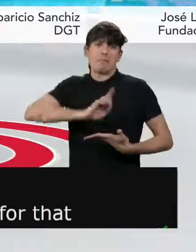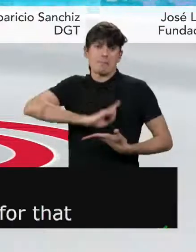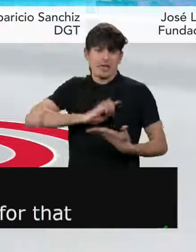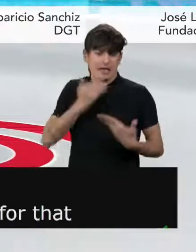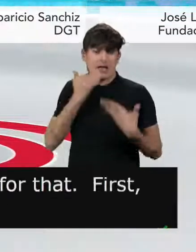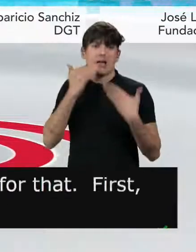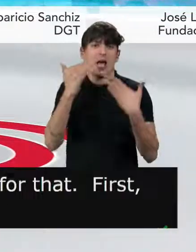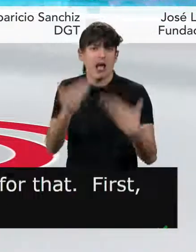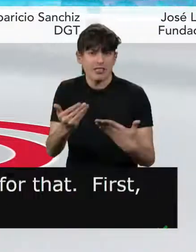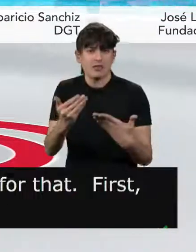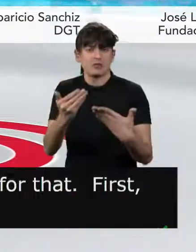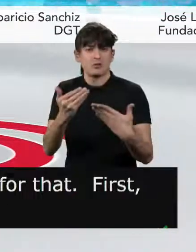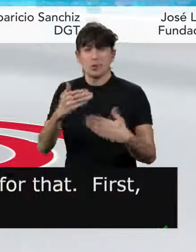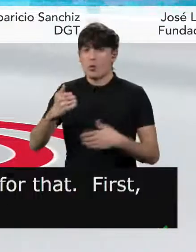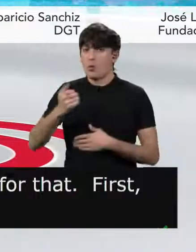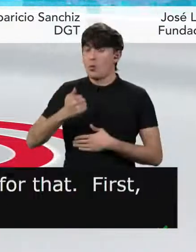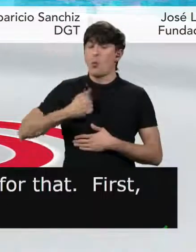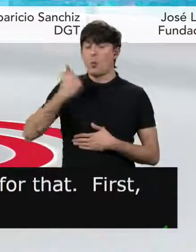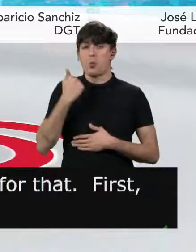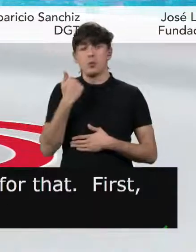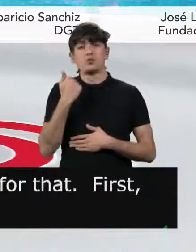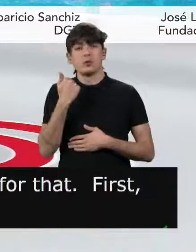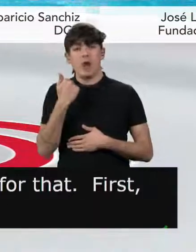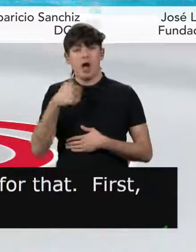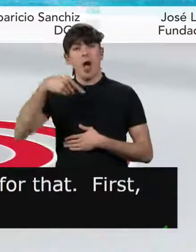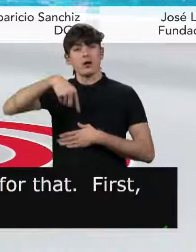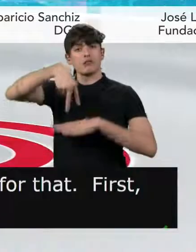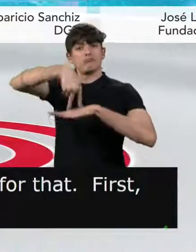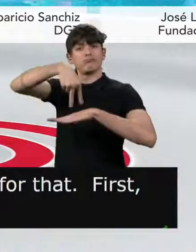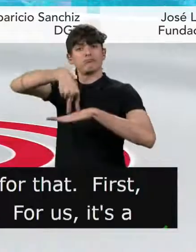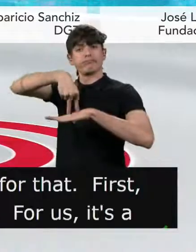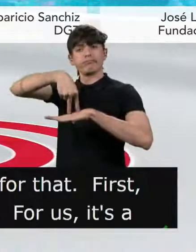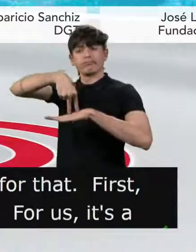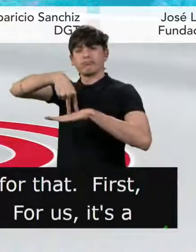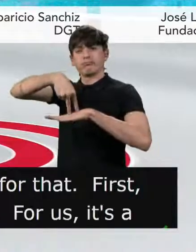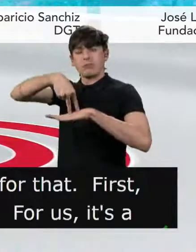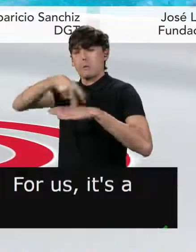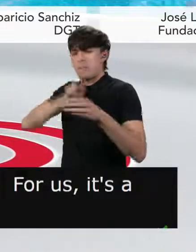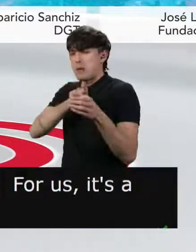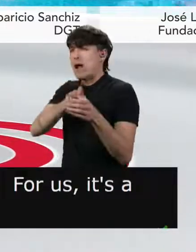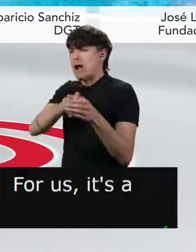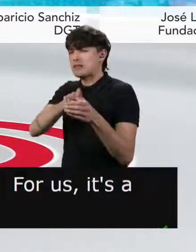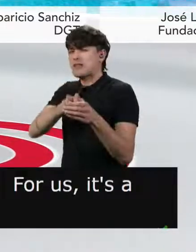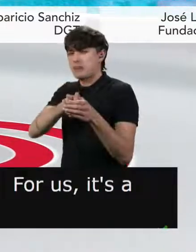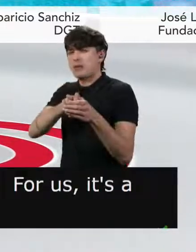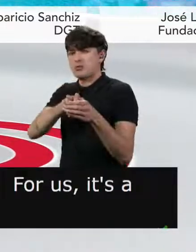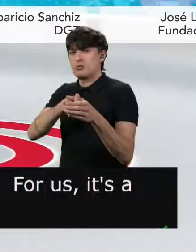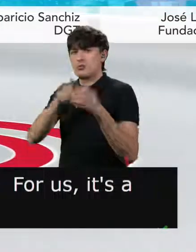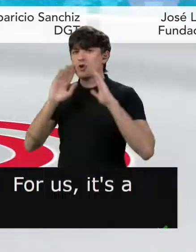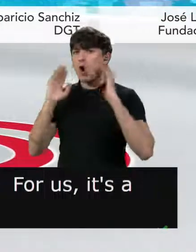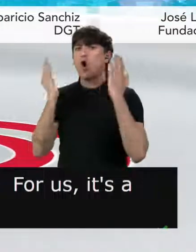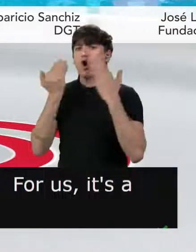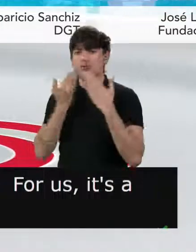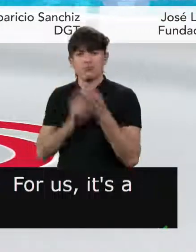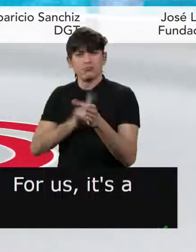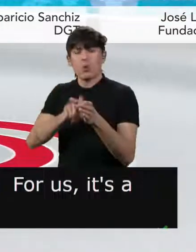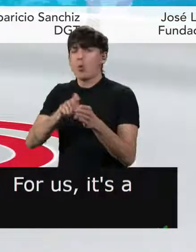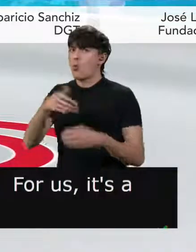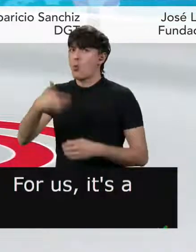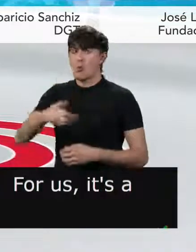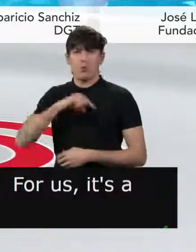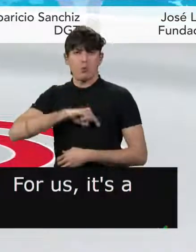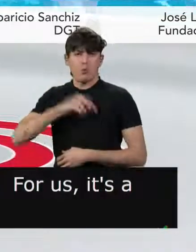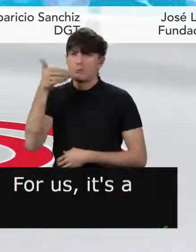invitation. For us, it's a great opportunity to be here and participating in this event. It's